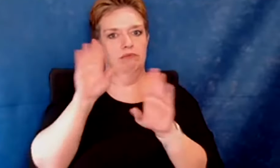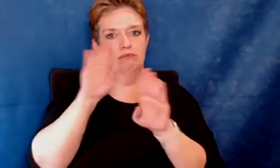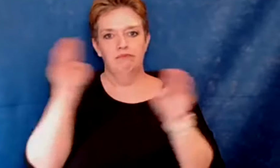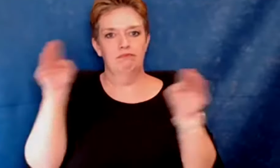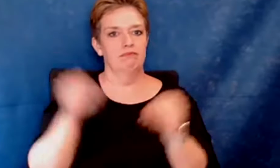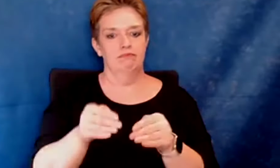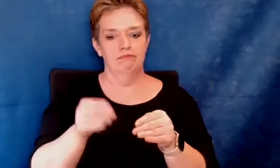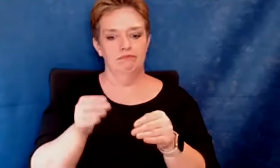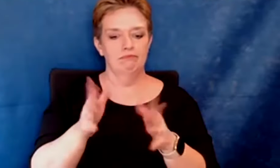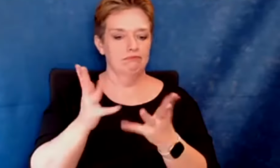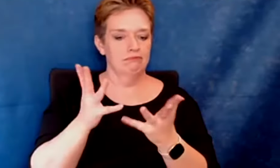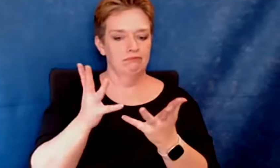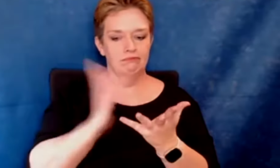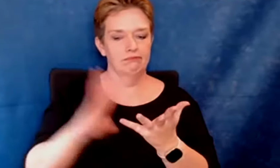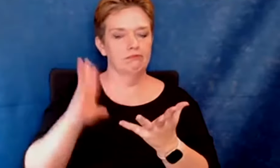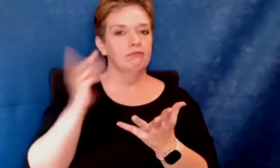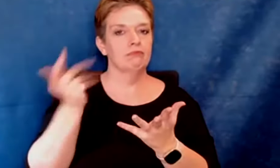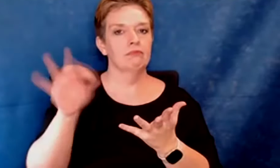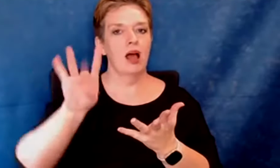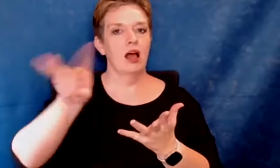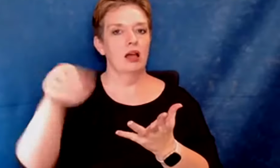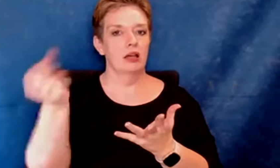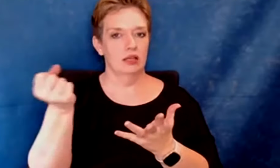in the 80s, kind of like the